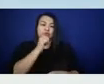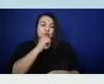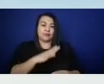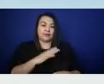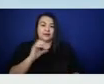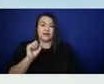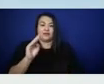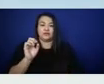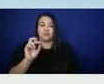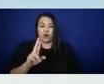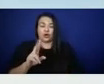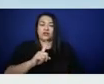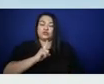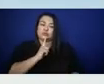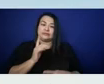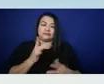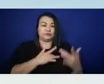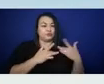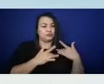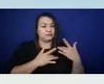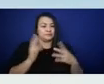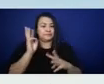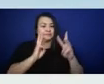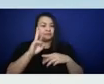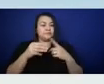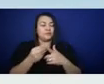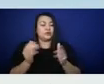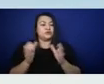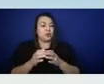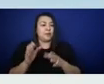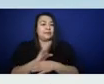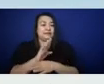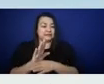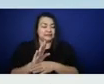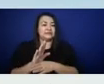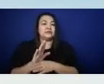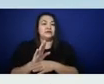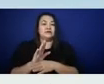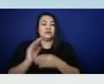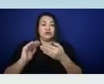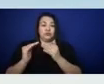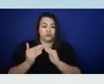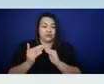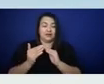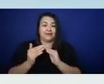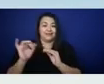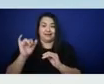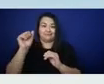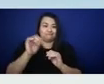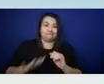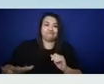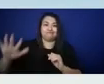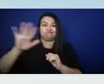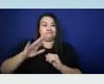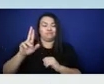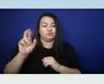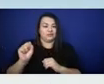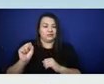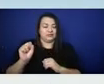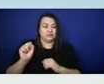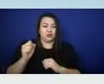people, and I just want to stress, as someone who comes with a significant background in small business, I know